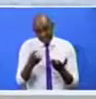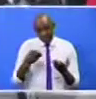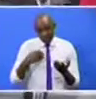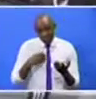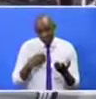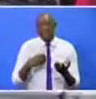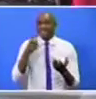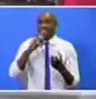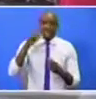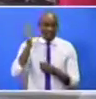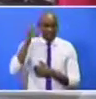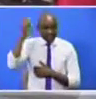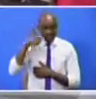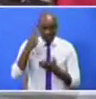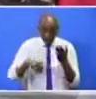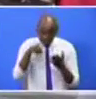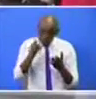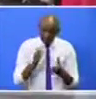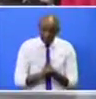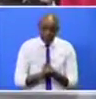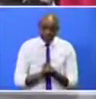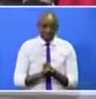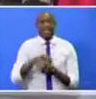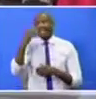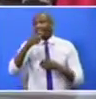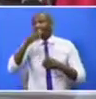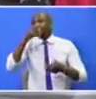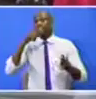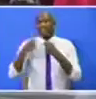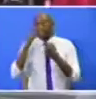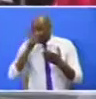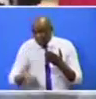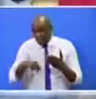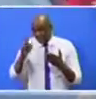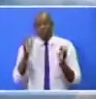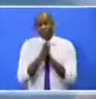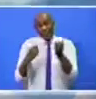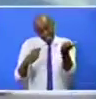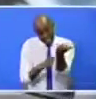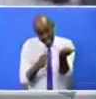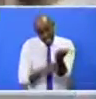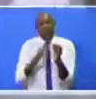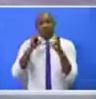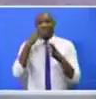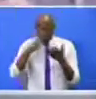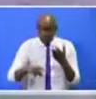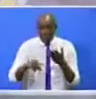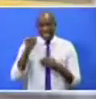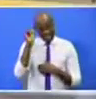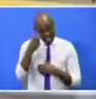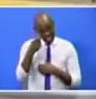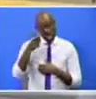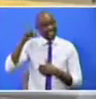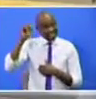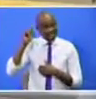performance. Stars are still expected to shine bright. The next hurdle will be Ghana, and the tactician is still optimistic that the Kenyan stars